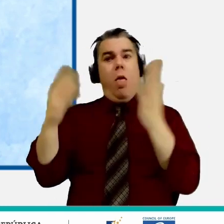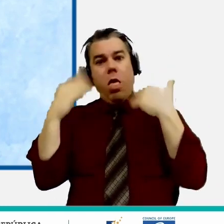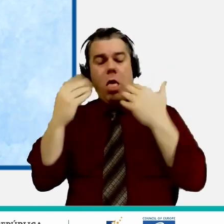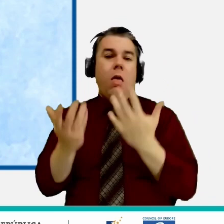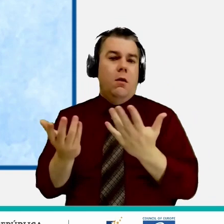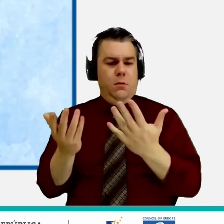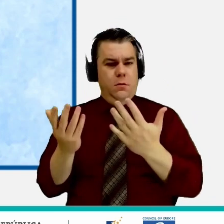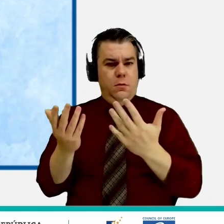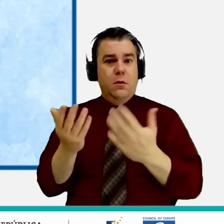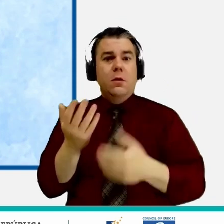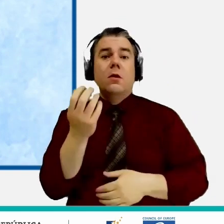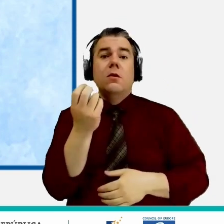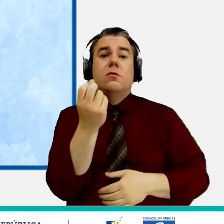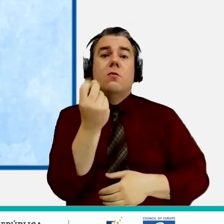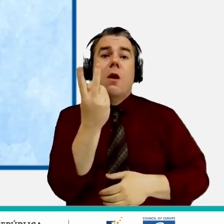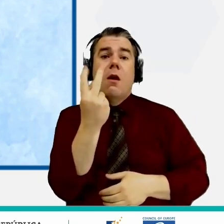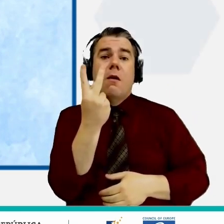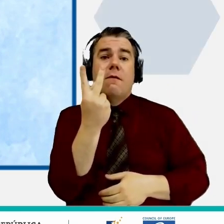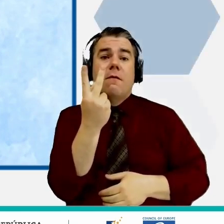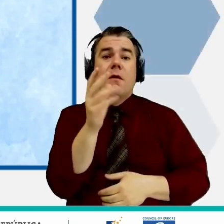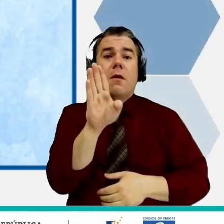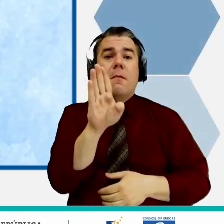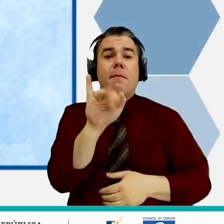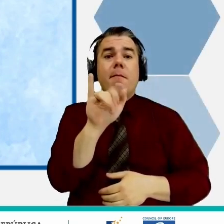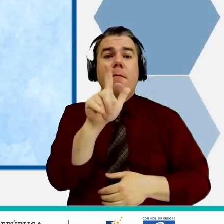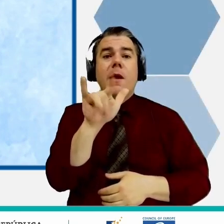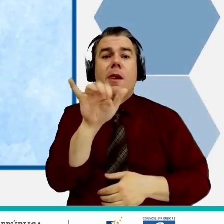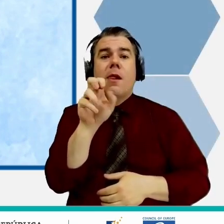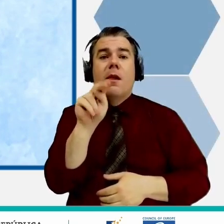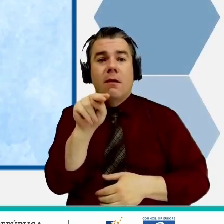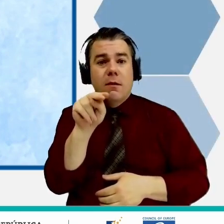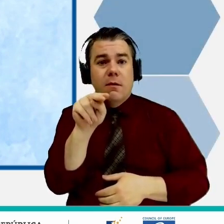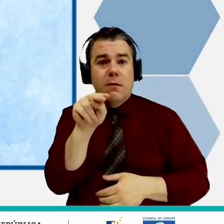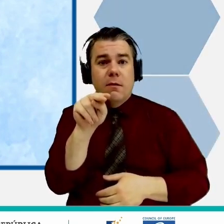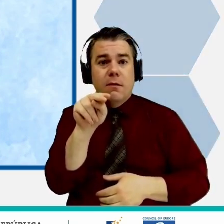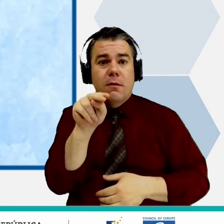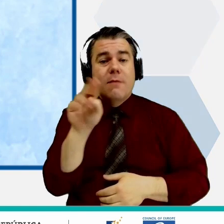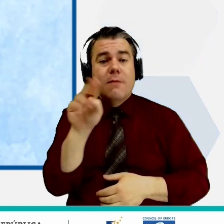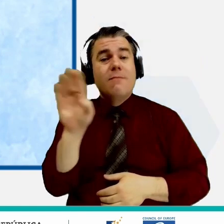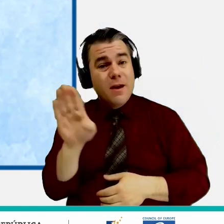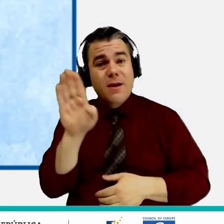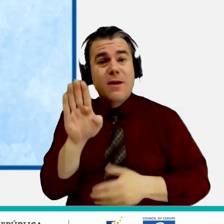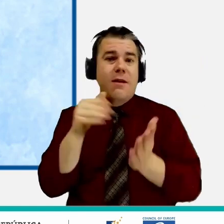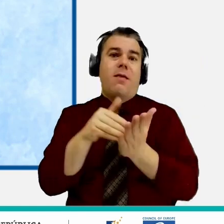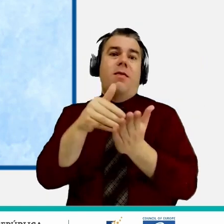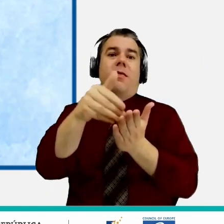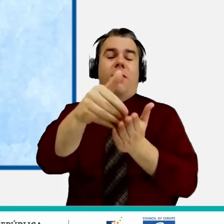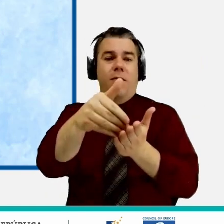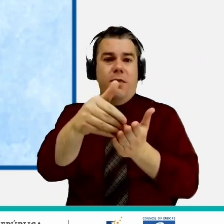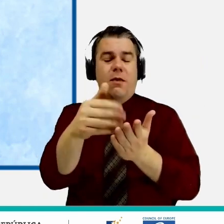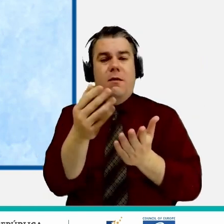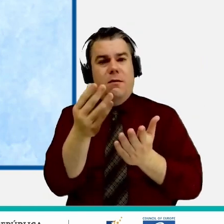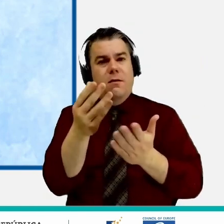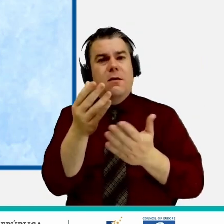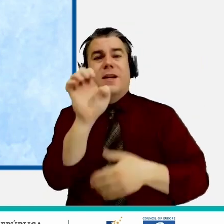euro cost a year in economic losses. I mean, this is a very key case for investing in disaster